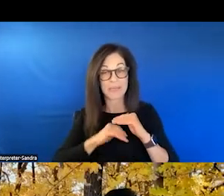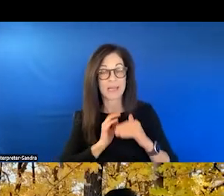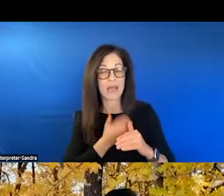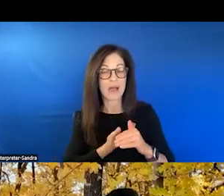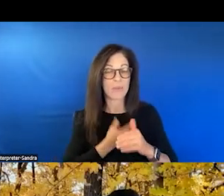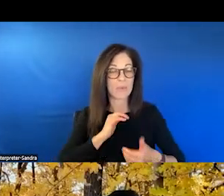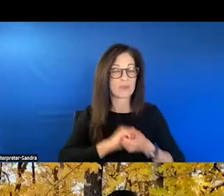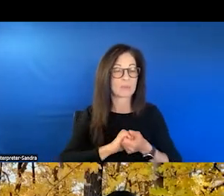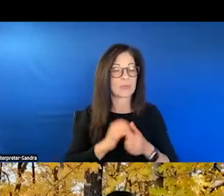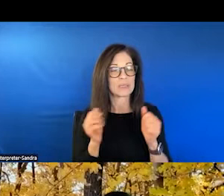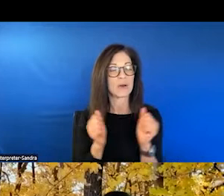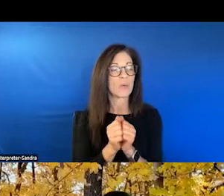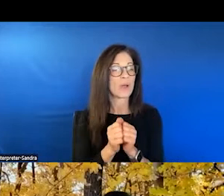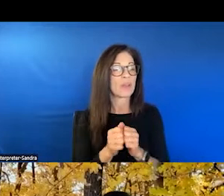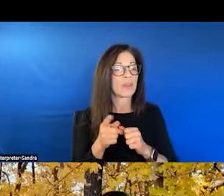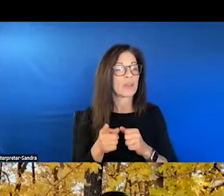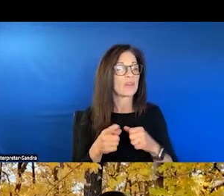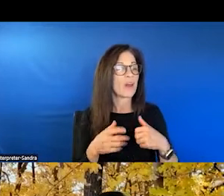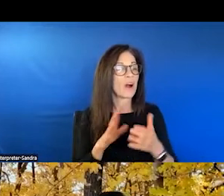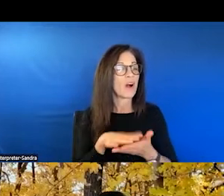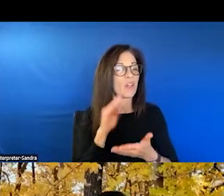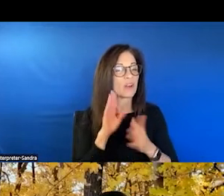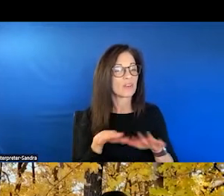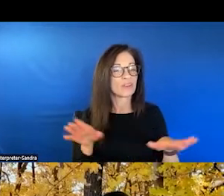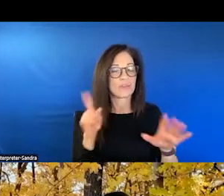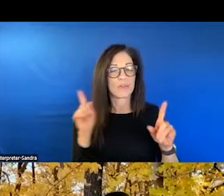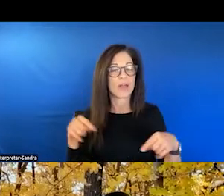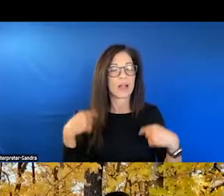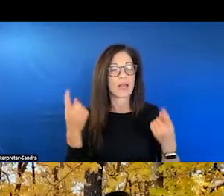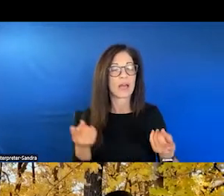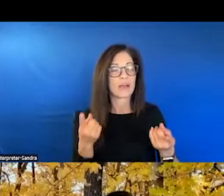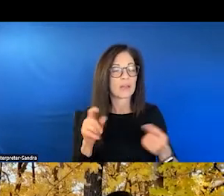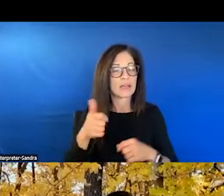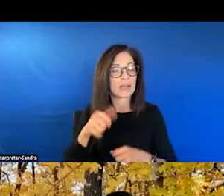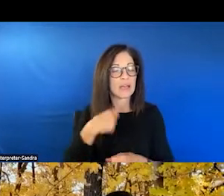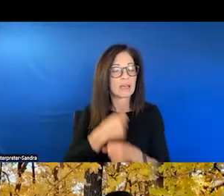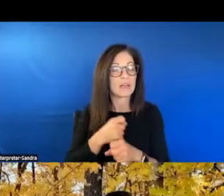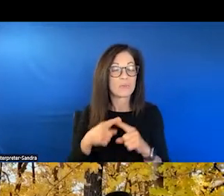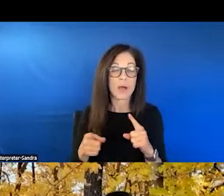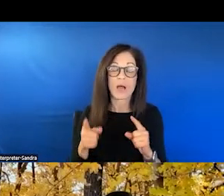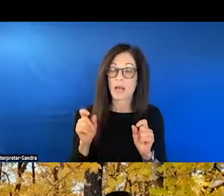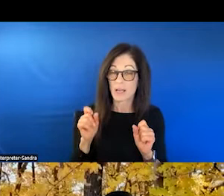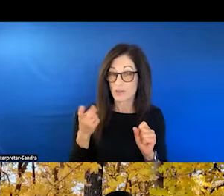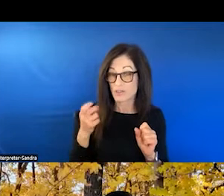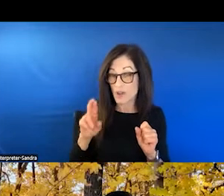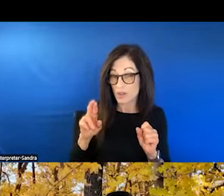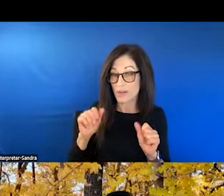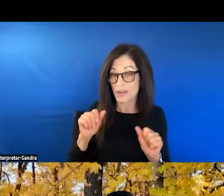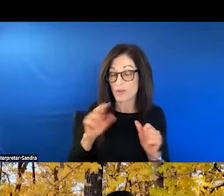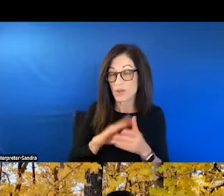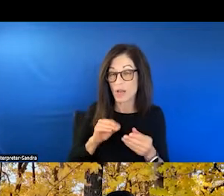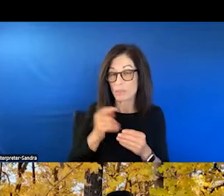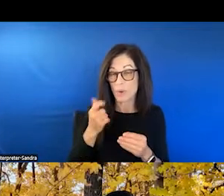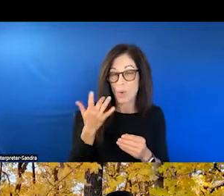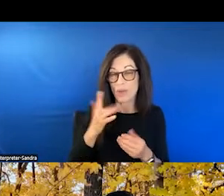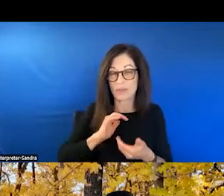the last probably the last 10 years. But Dr. Walkup, can you speak a little bit about why this partnership is so important to